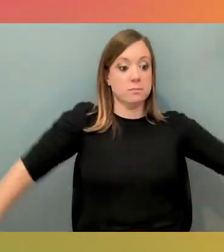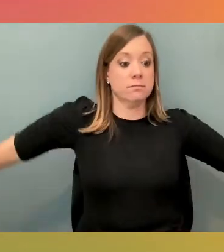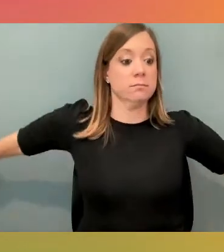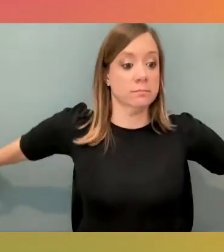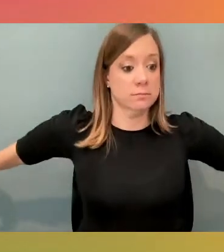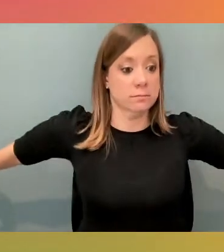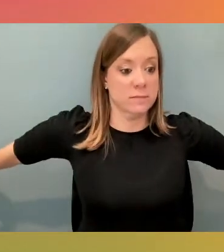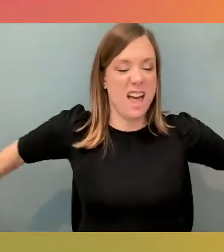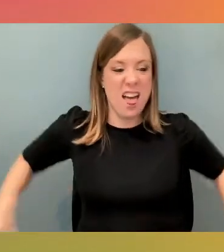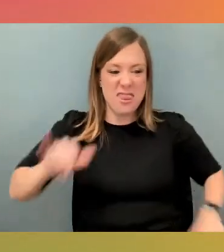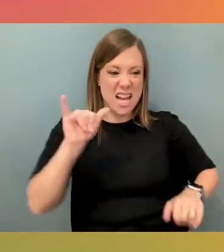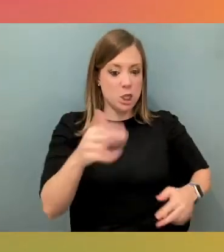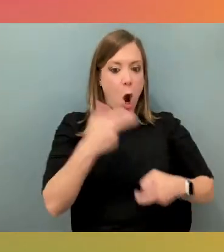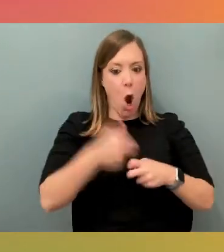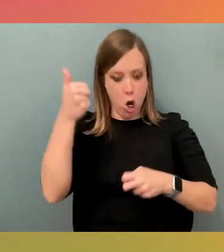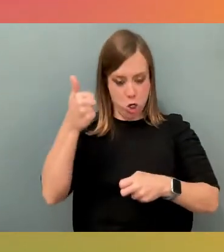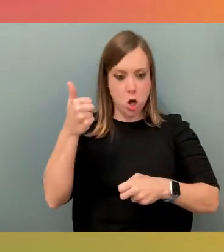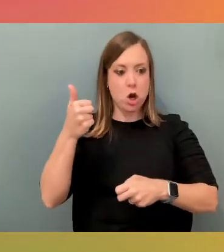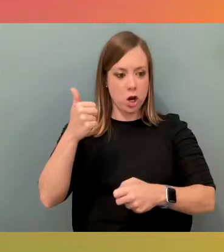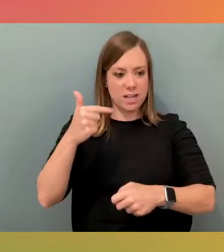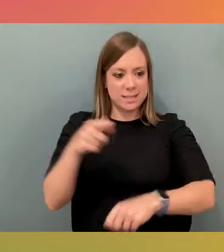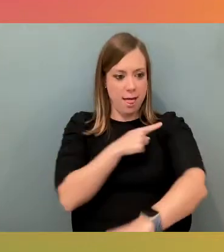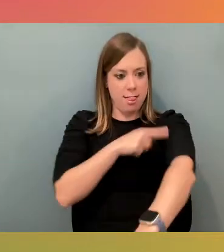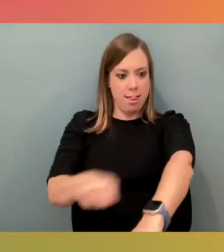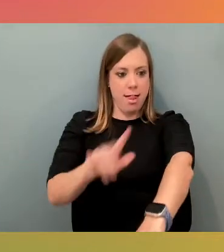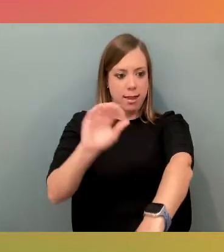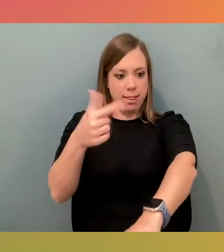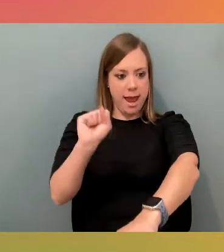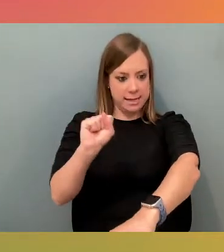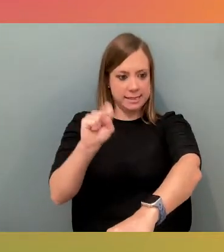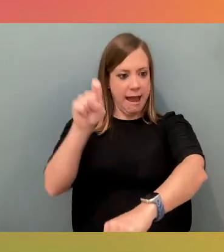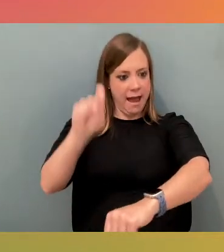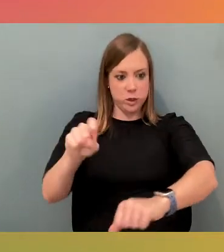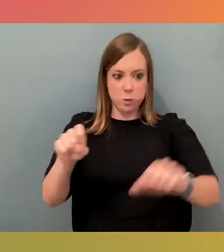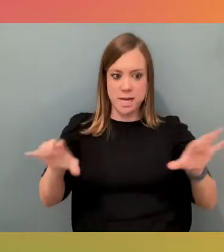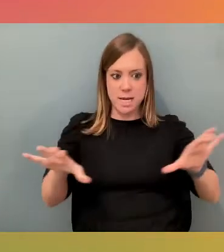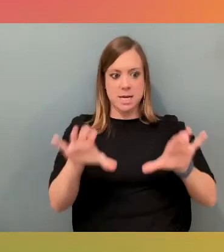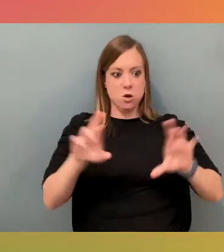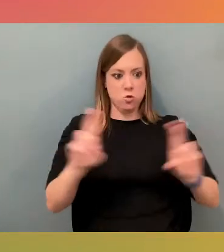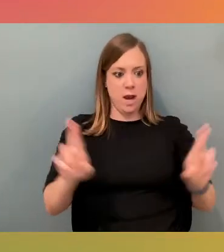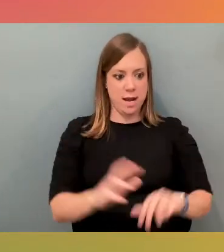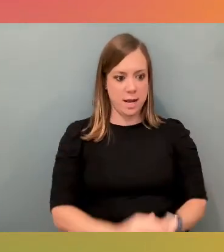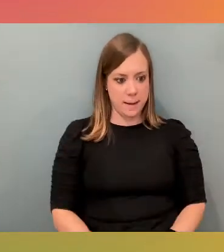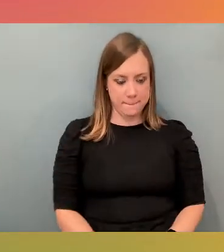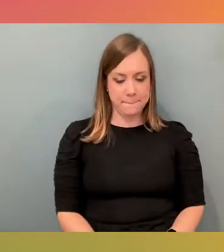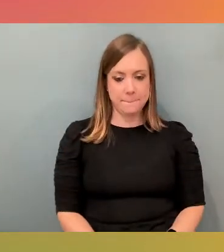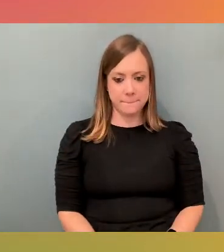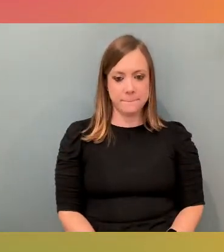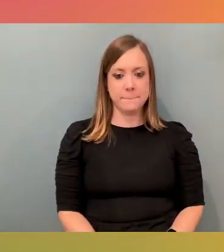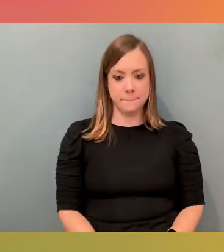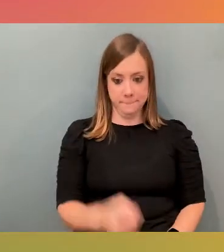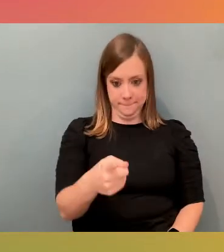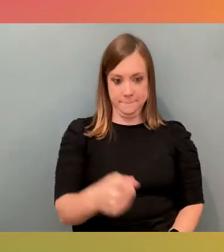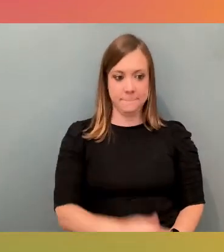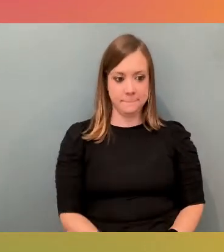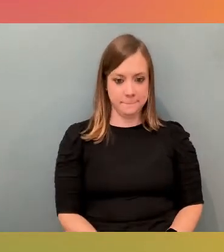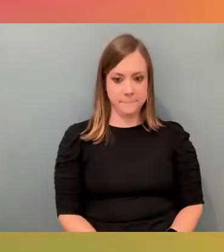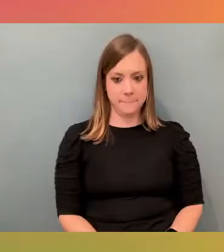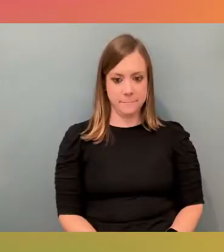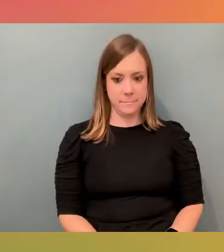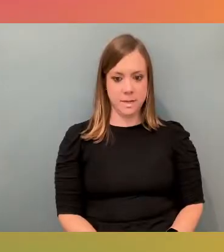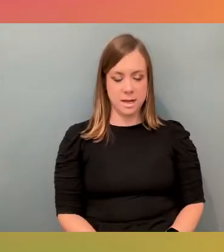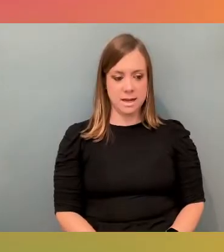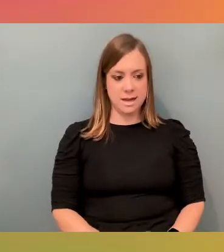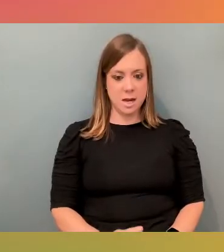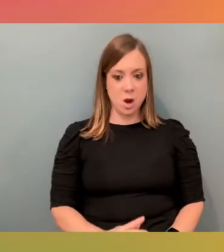we're stretching and activating at the same time. Our active pigeon pose. Holding it